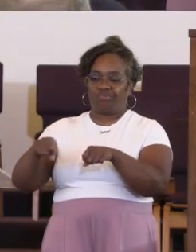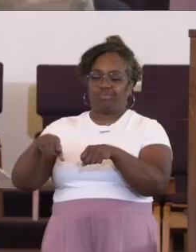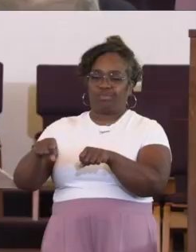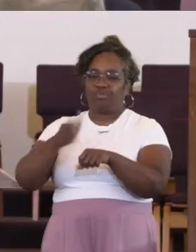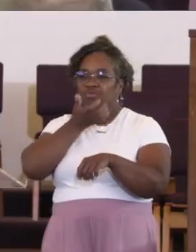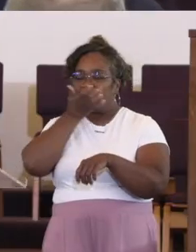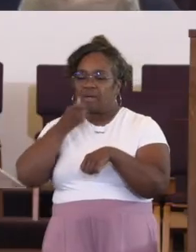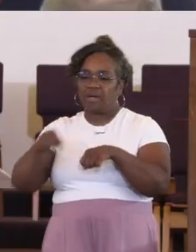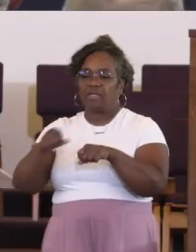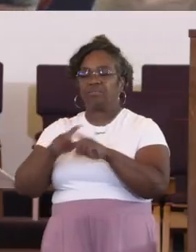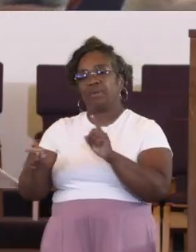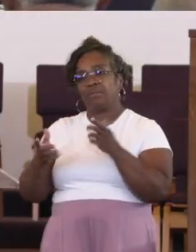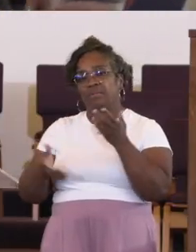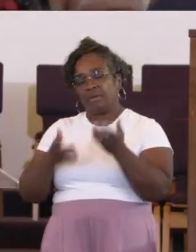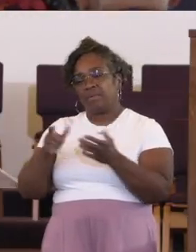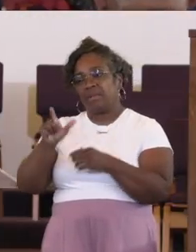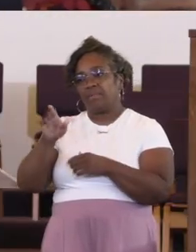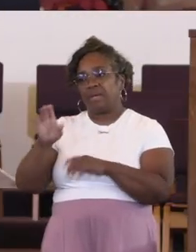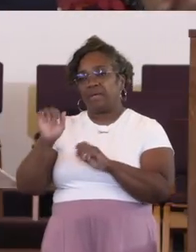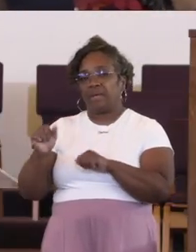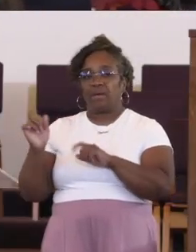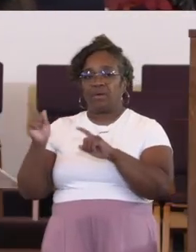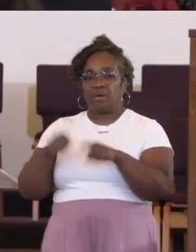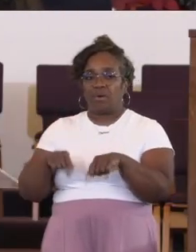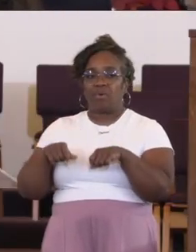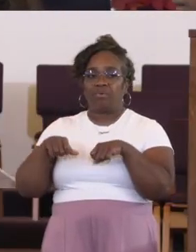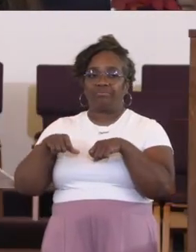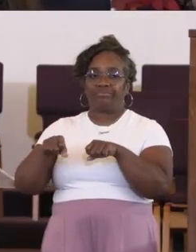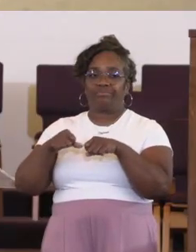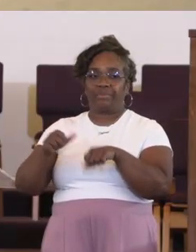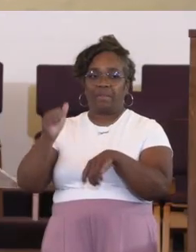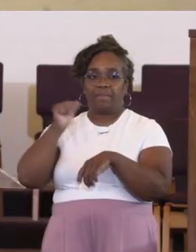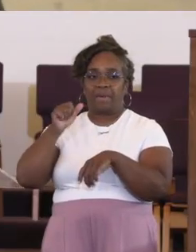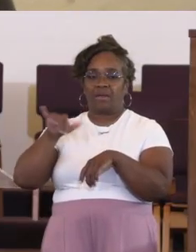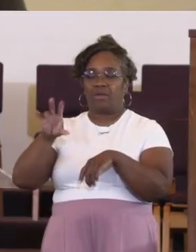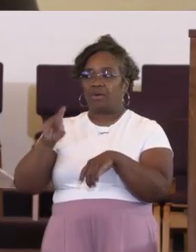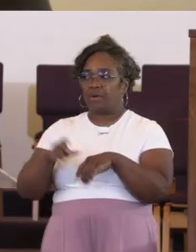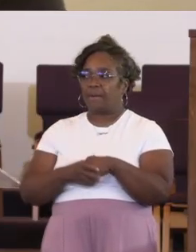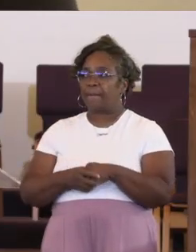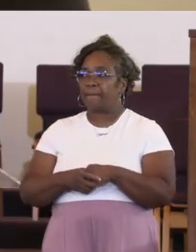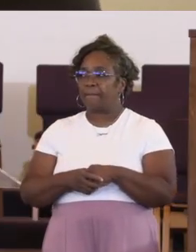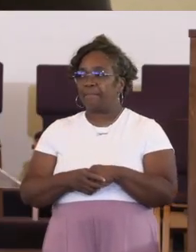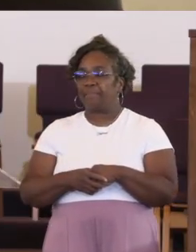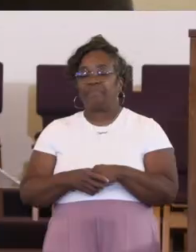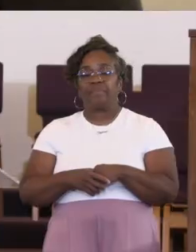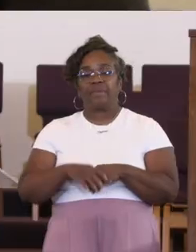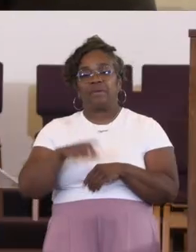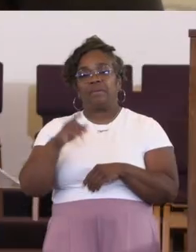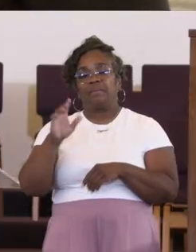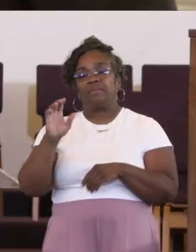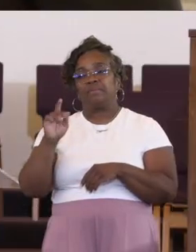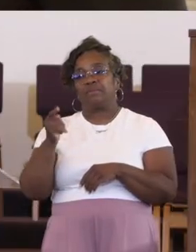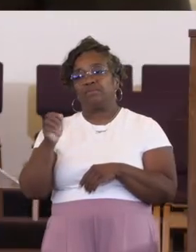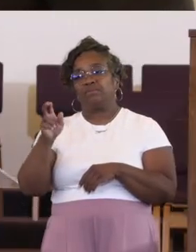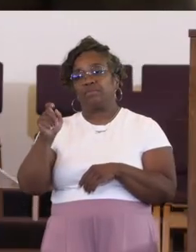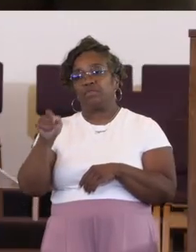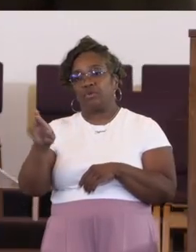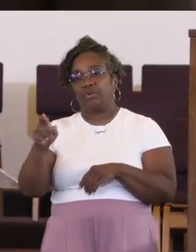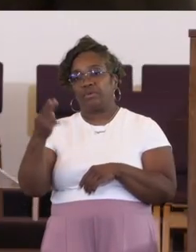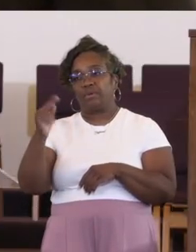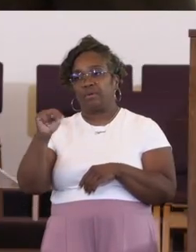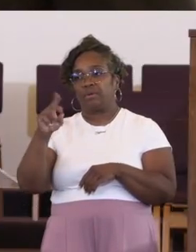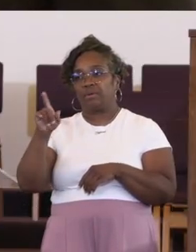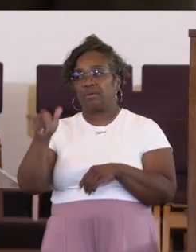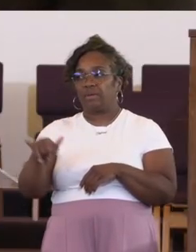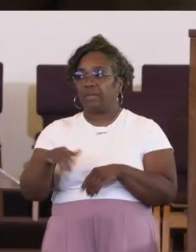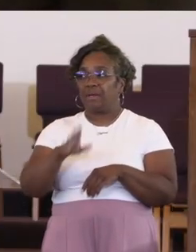backyard. Go ahead, Ms. Turner-Handy. Hi, Mr. Mayor. Thank you so much for, I guess this may